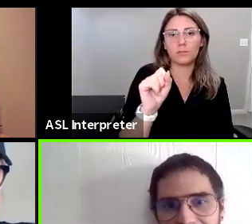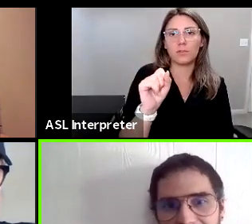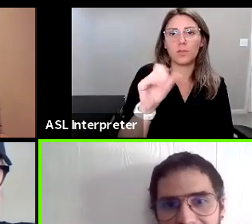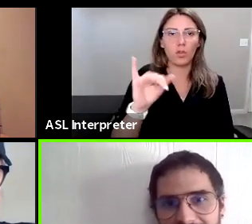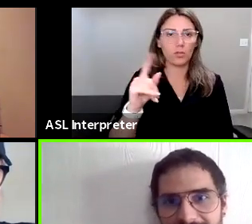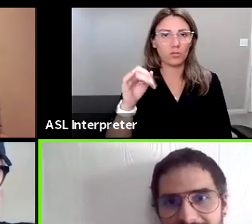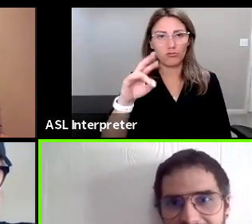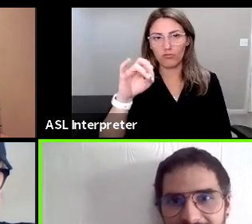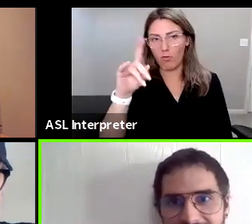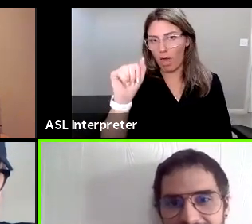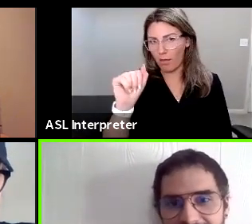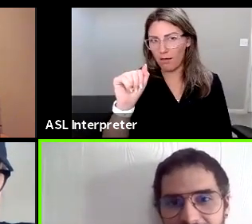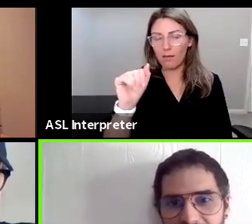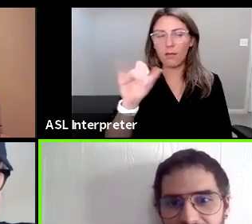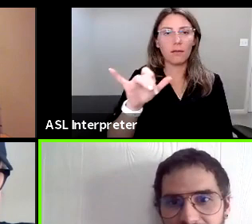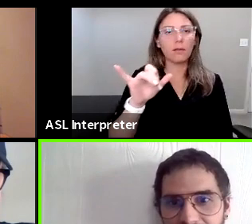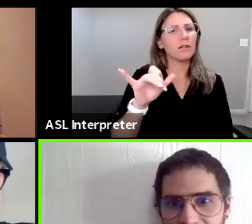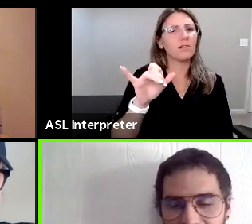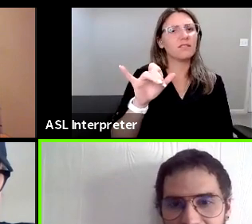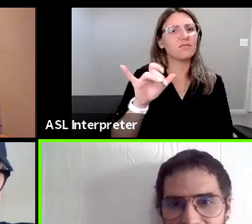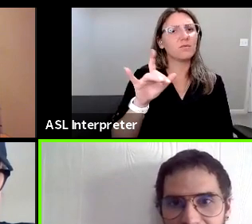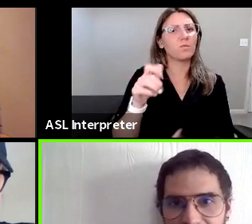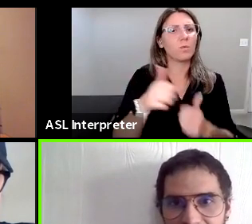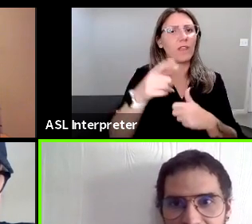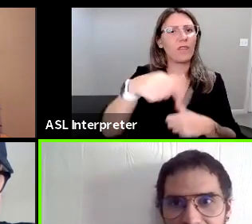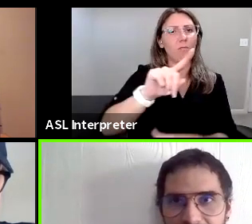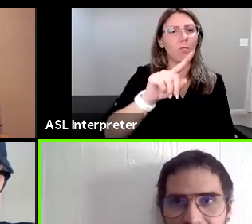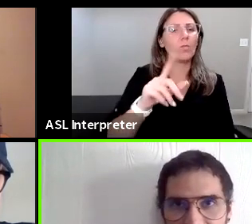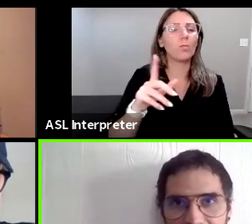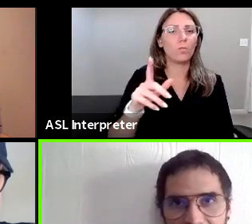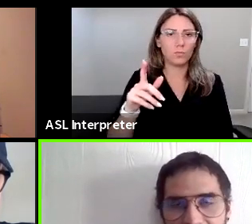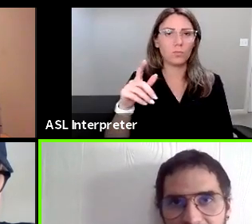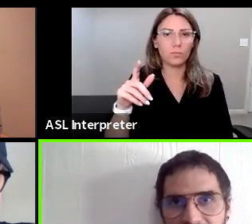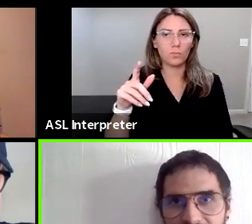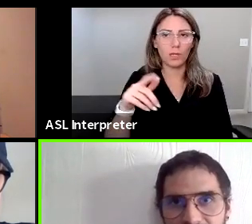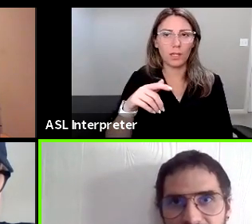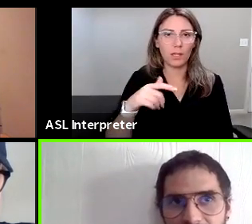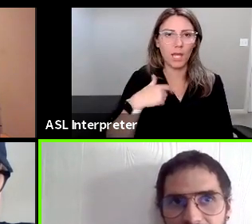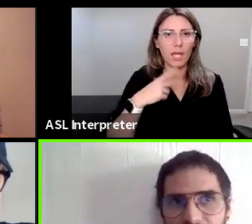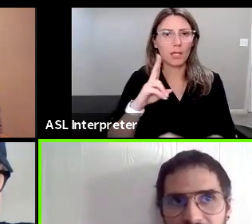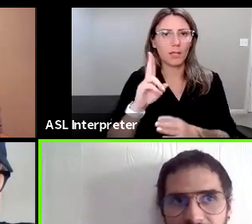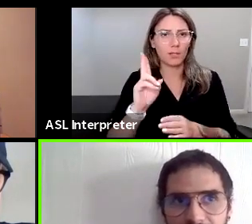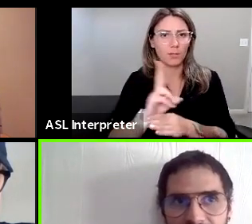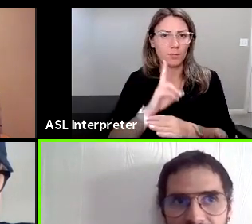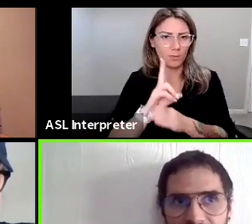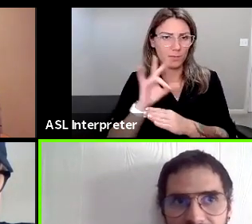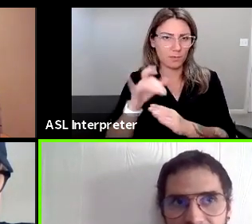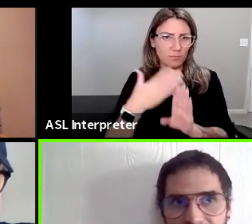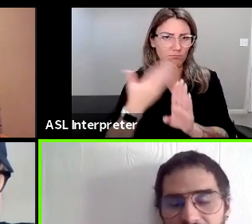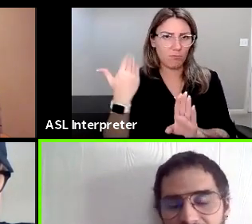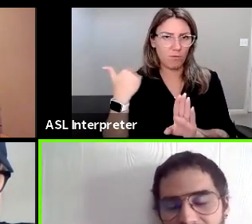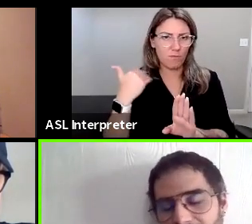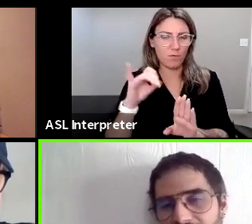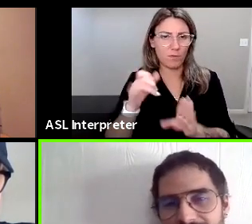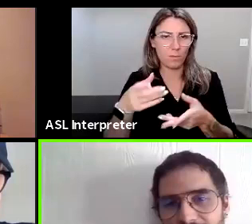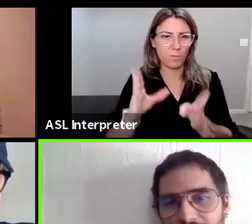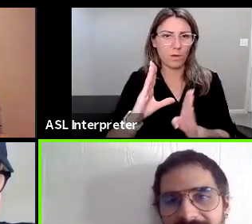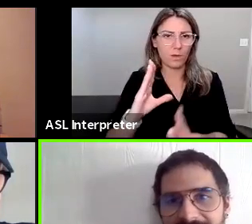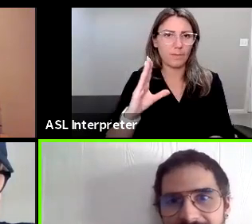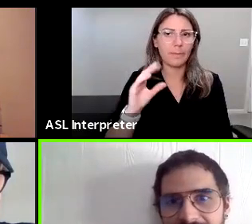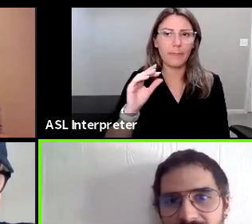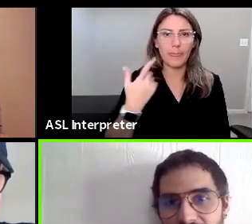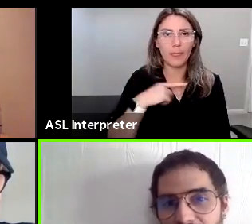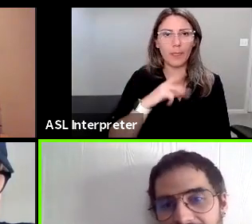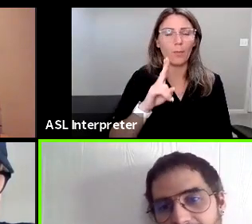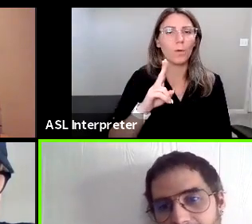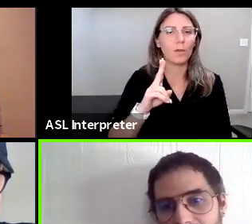Alzheimer, right? Against Alzheimer's. So that was I've definitely used that before in that way. So yeah, we're getting